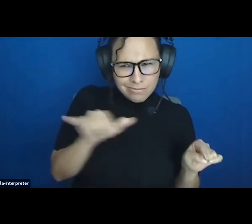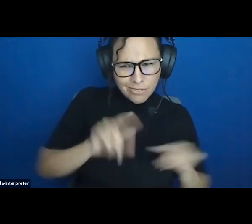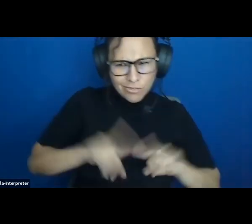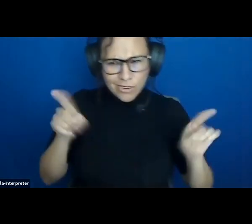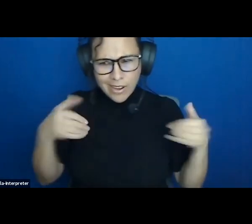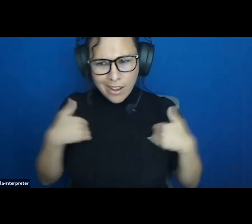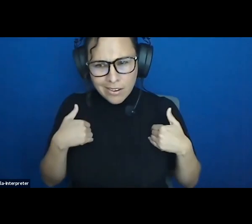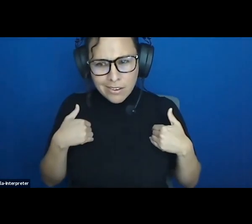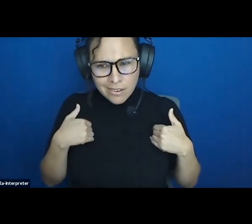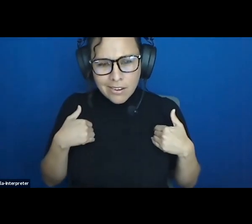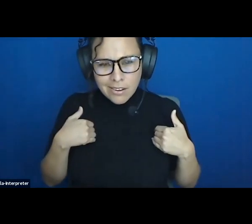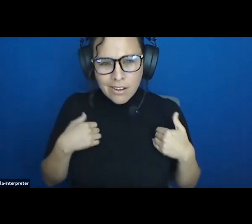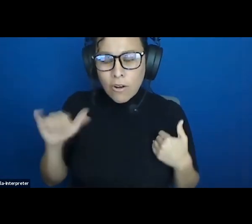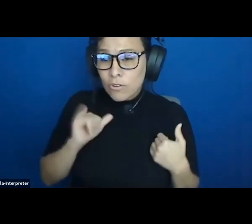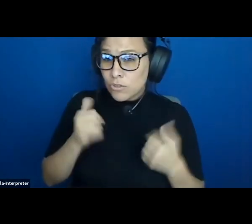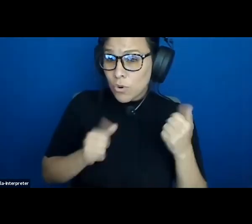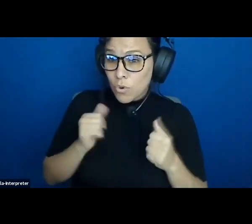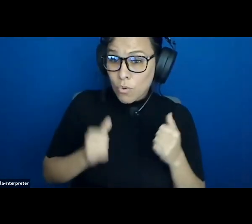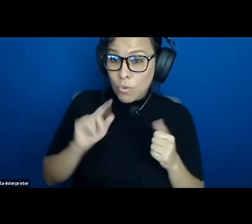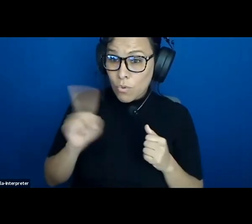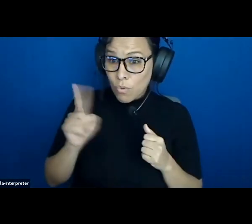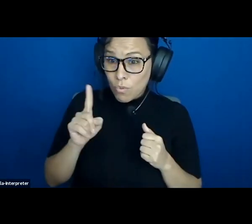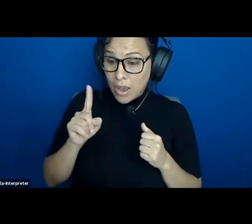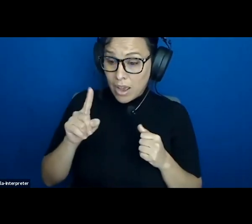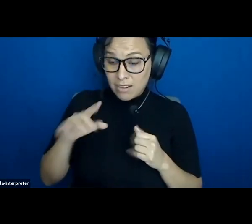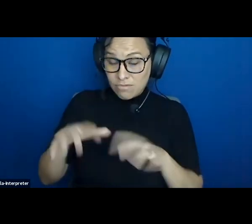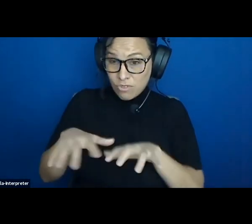exist, and in what circles that magazine was read.